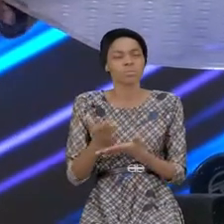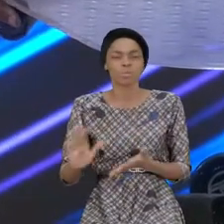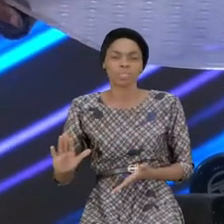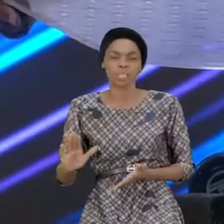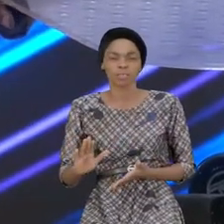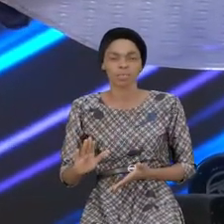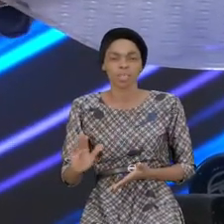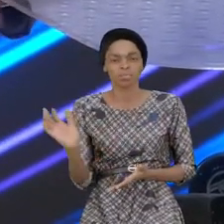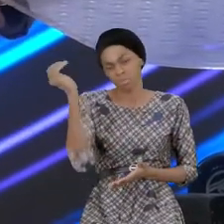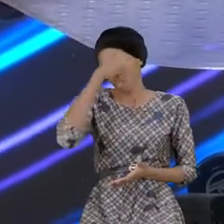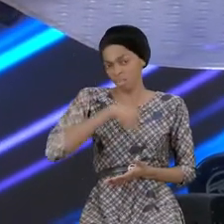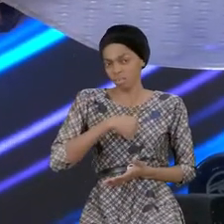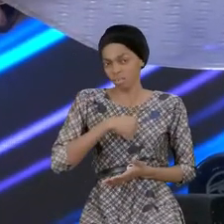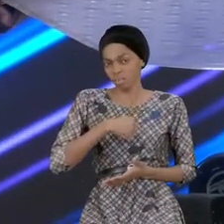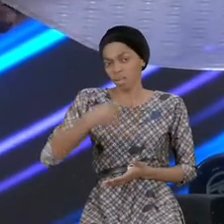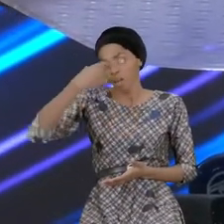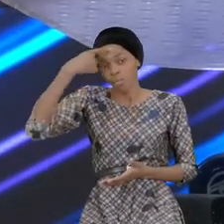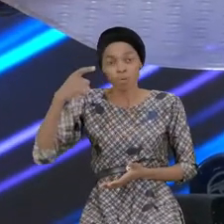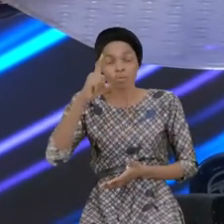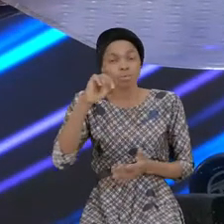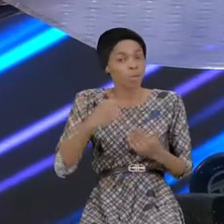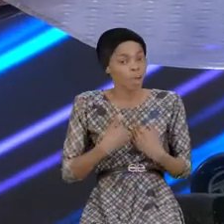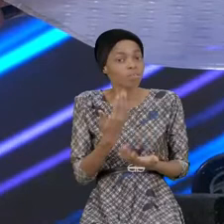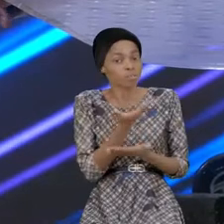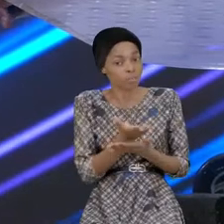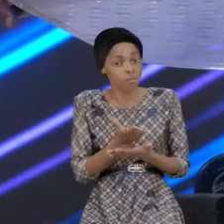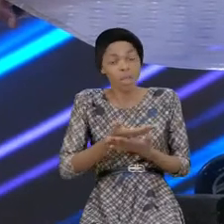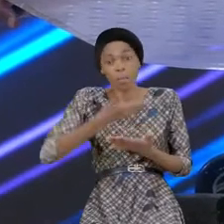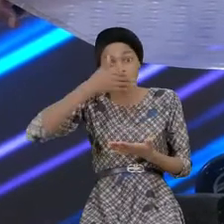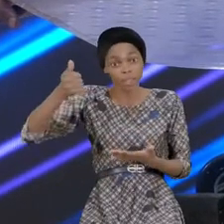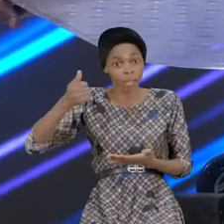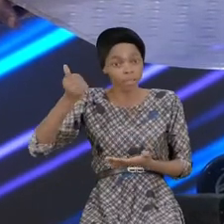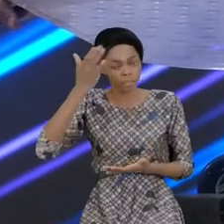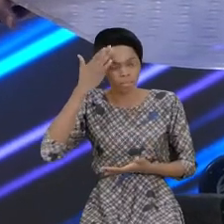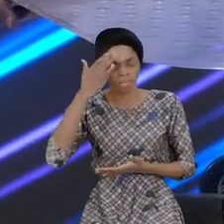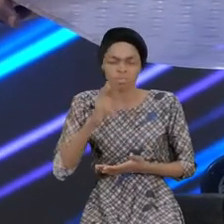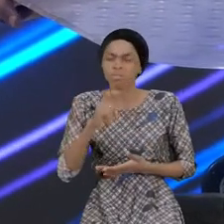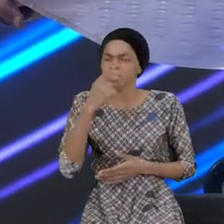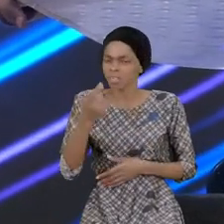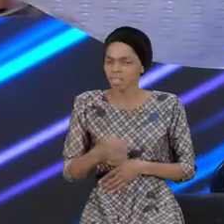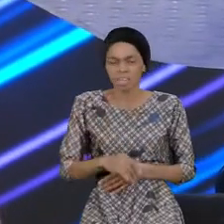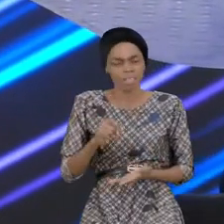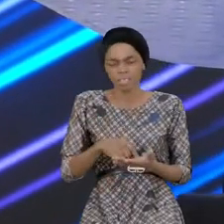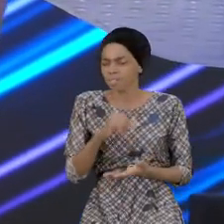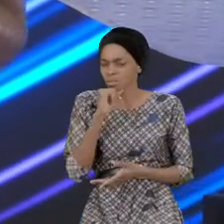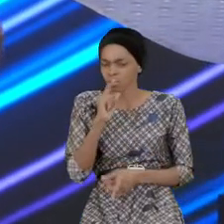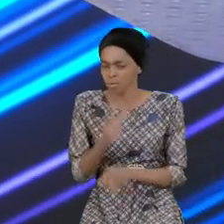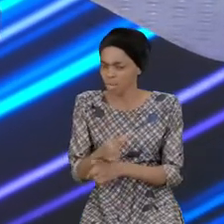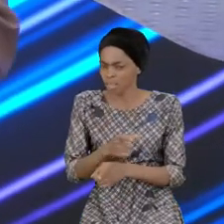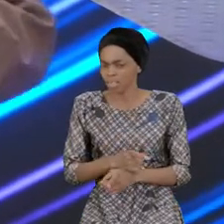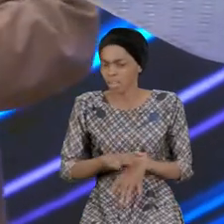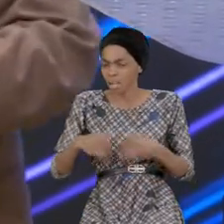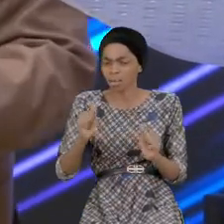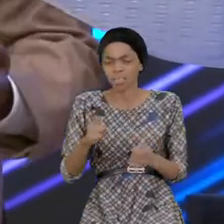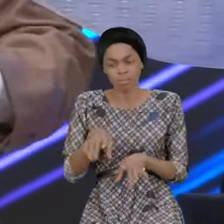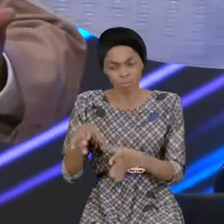have better knowledge, greater knowledge, you say, but that's not right. How could you do that? Some of the